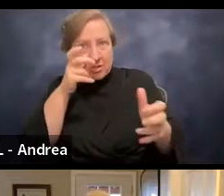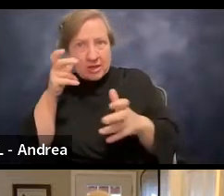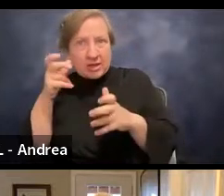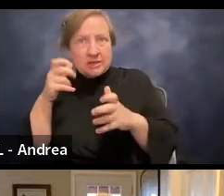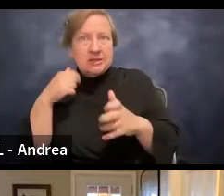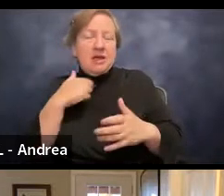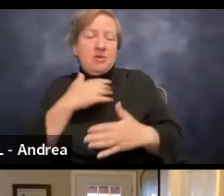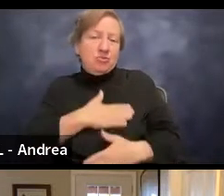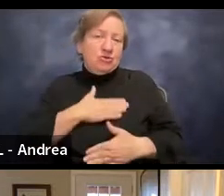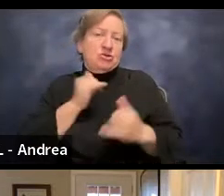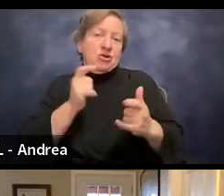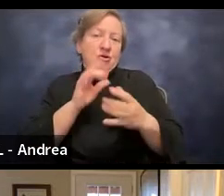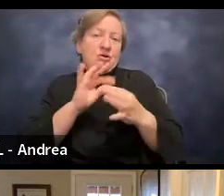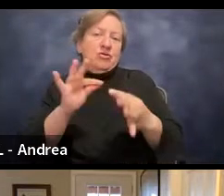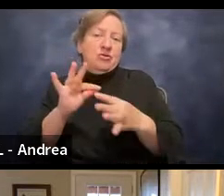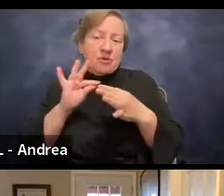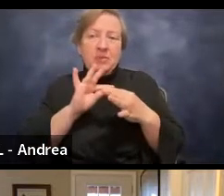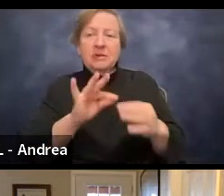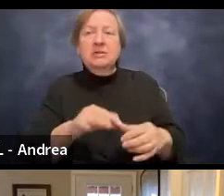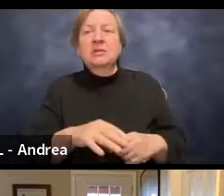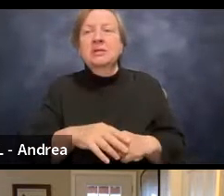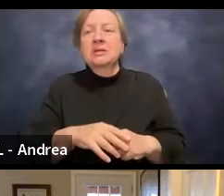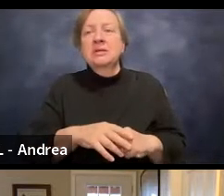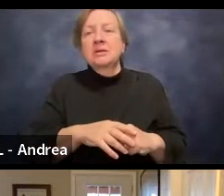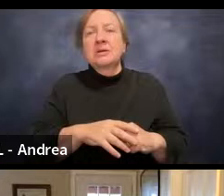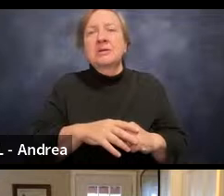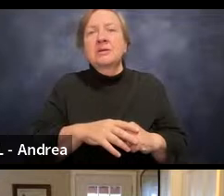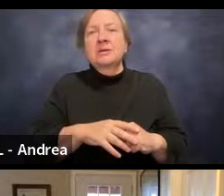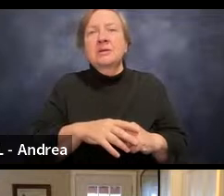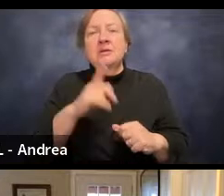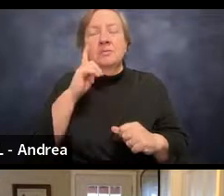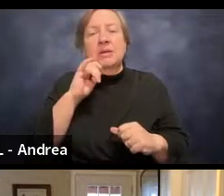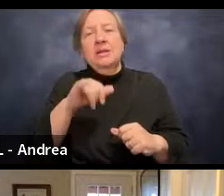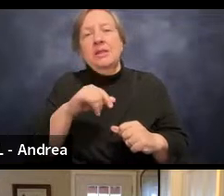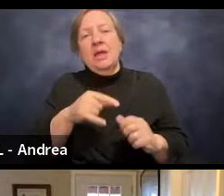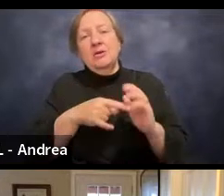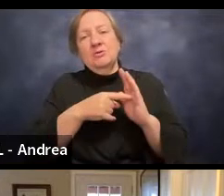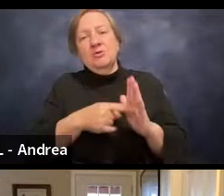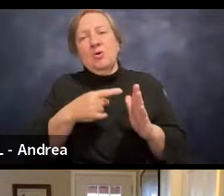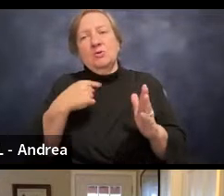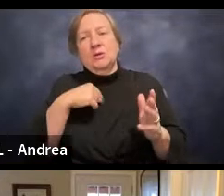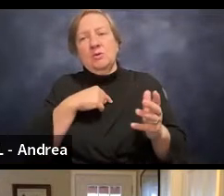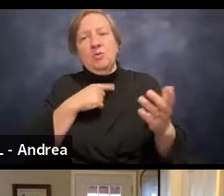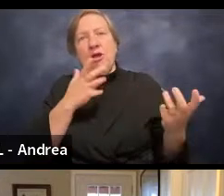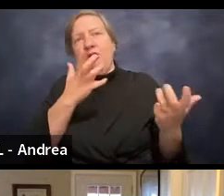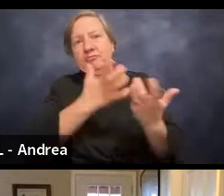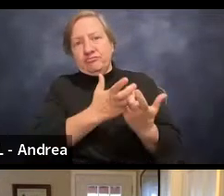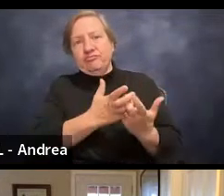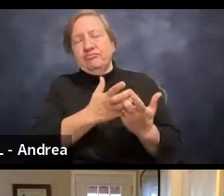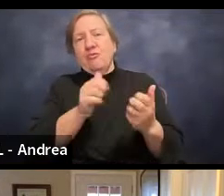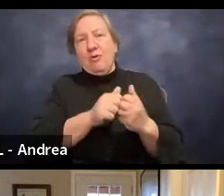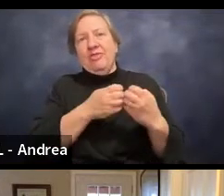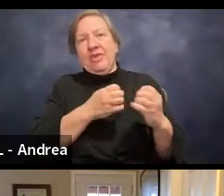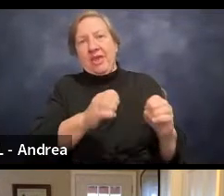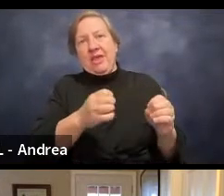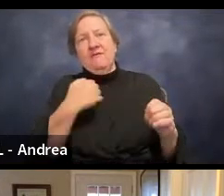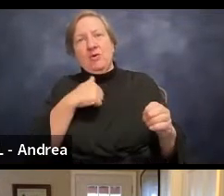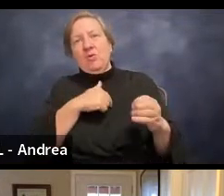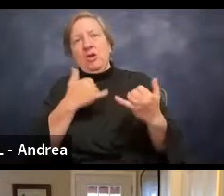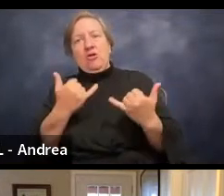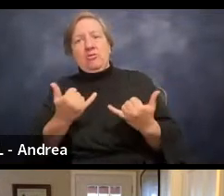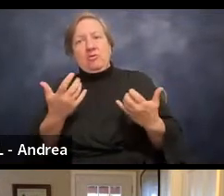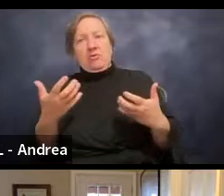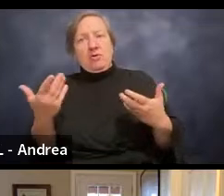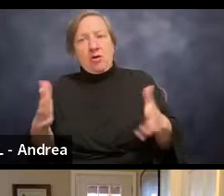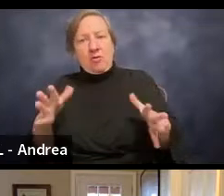I appreciate all the comments because it just speaks that we are very aligned with the efforts that we're currently doing. And